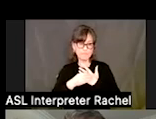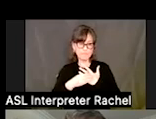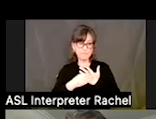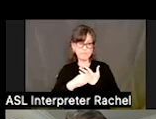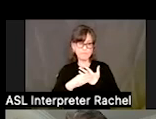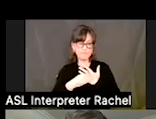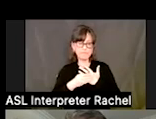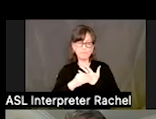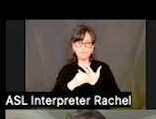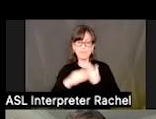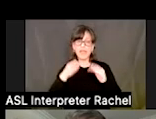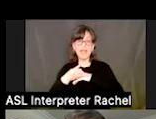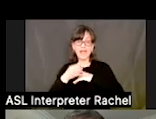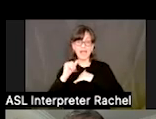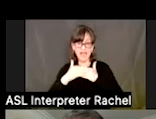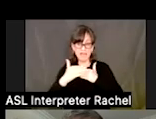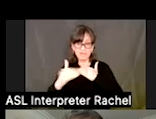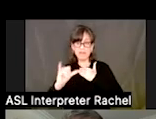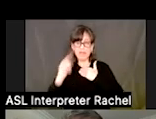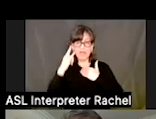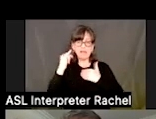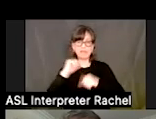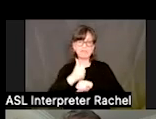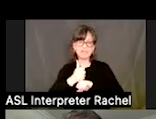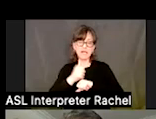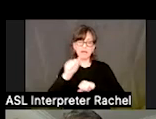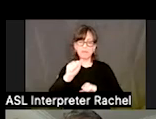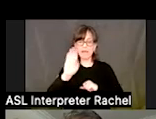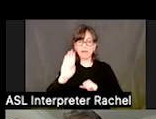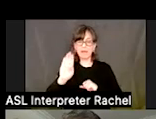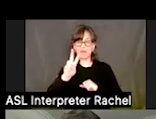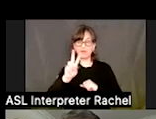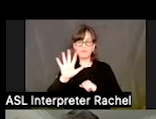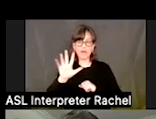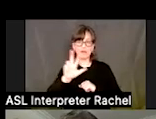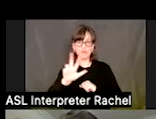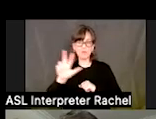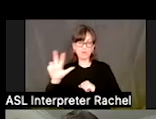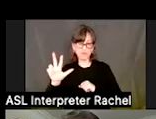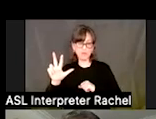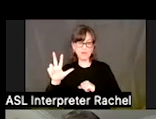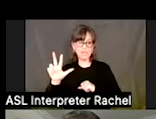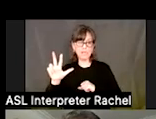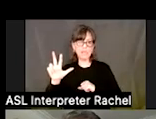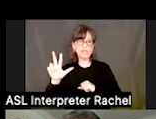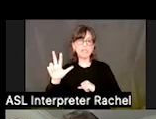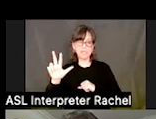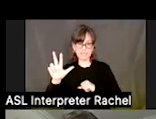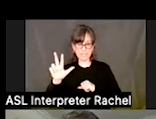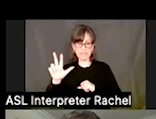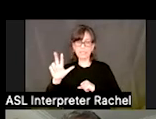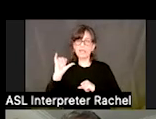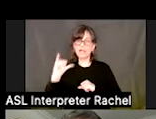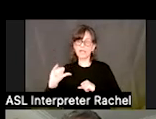And after that, California enacted AB 2533. Go ahead again, which